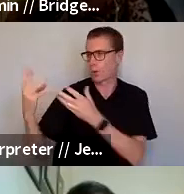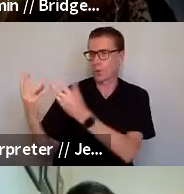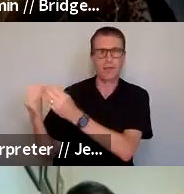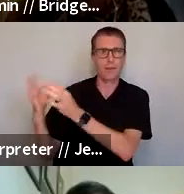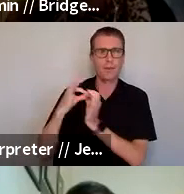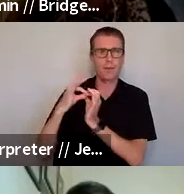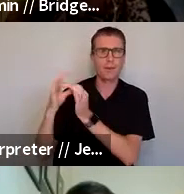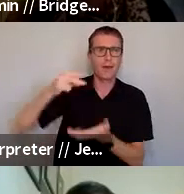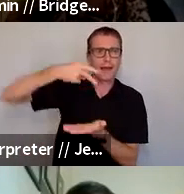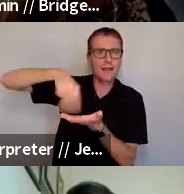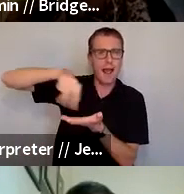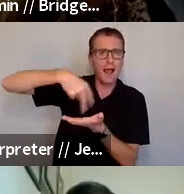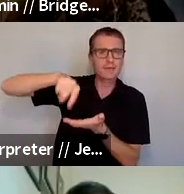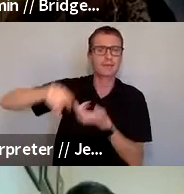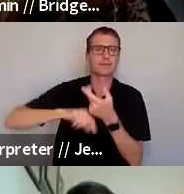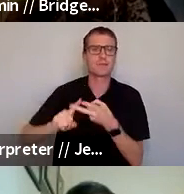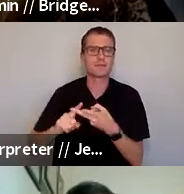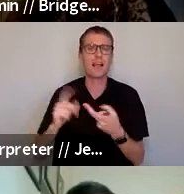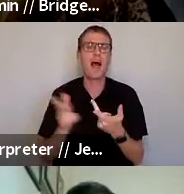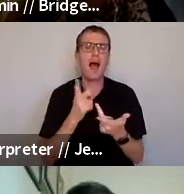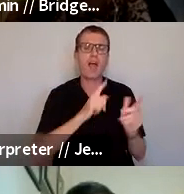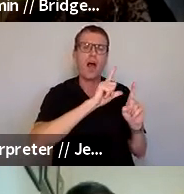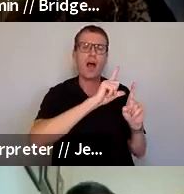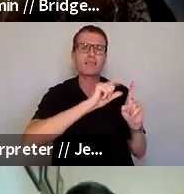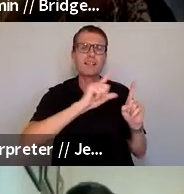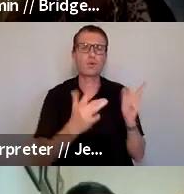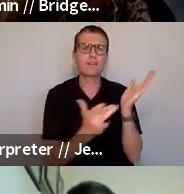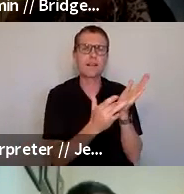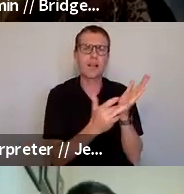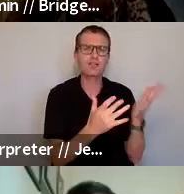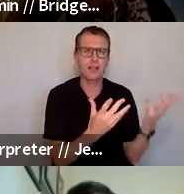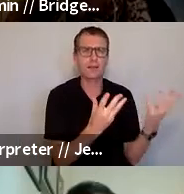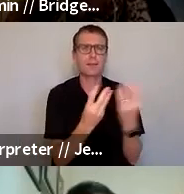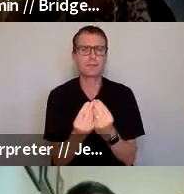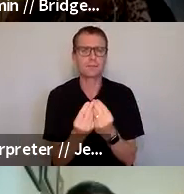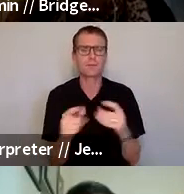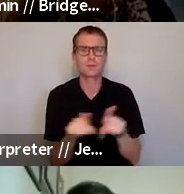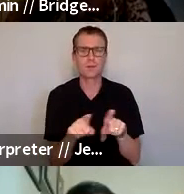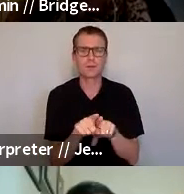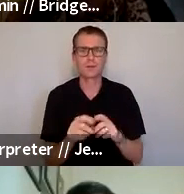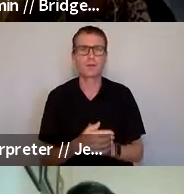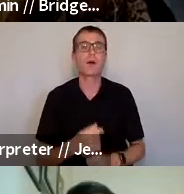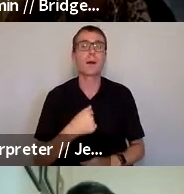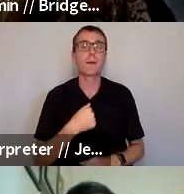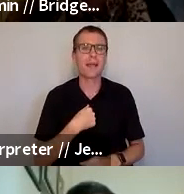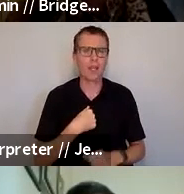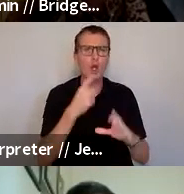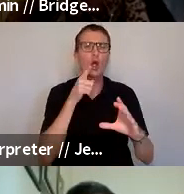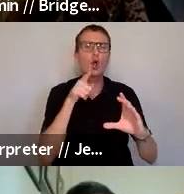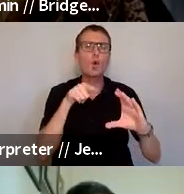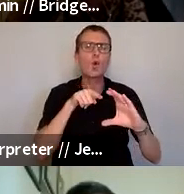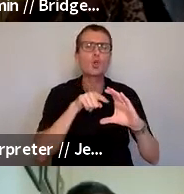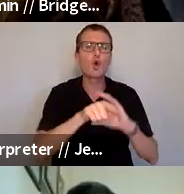using other digital aggregators. So I'm lucky enough to have monetized my YouTube channel. So, that's